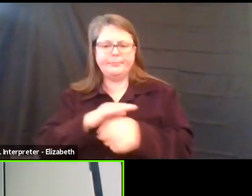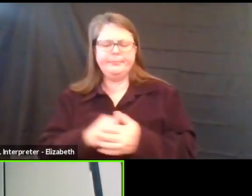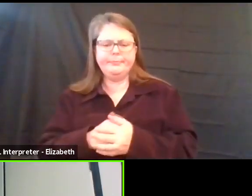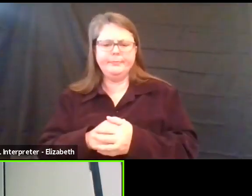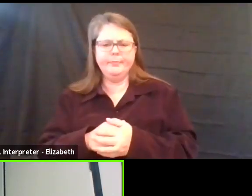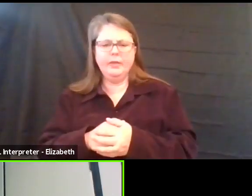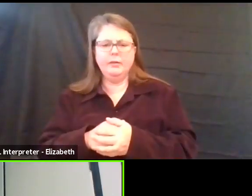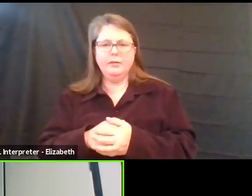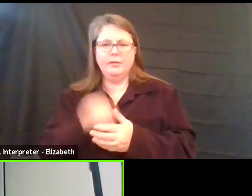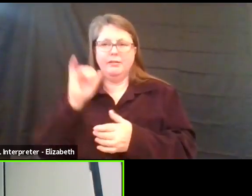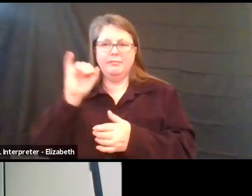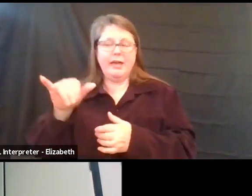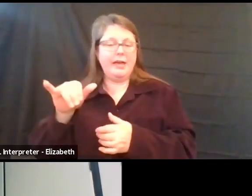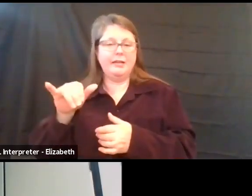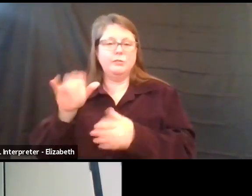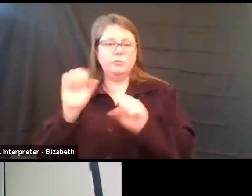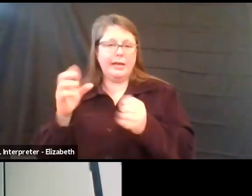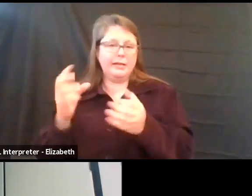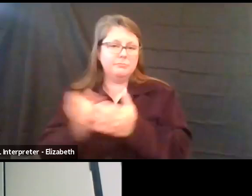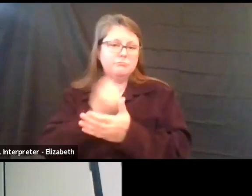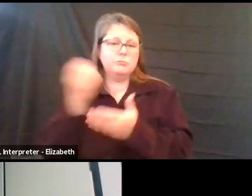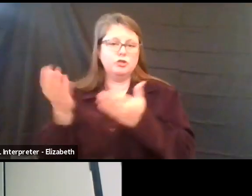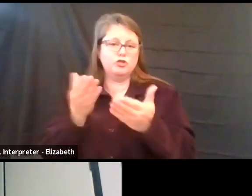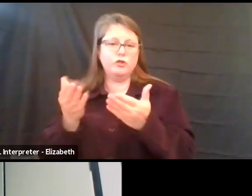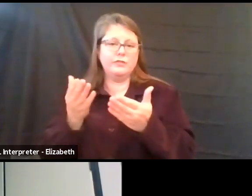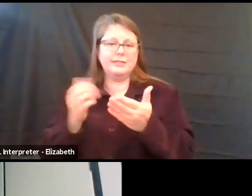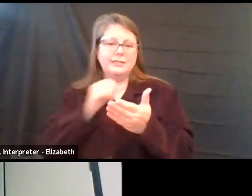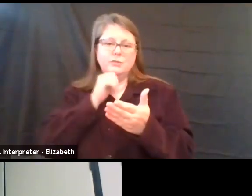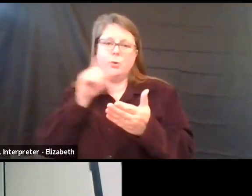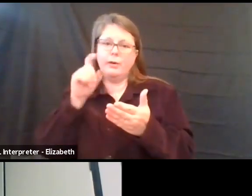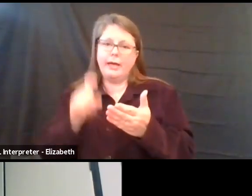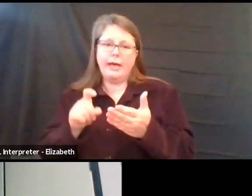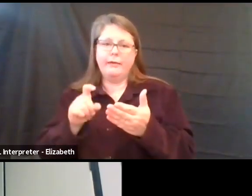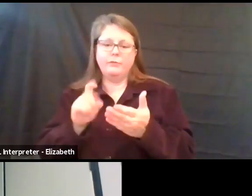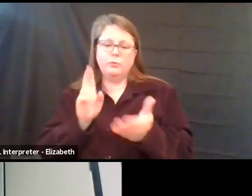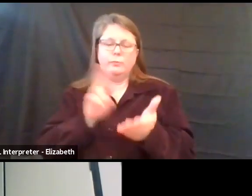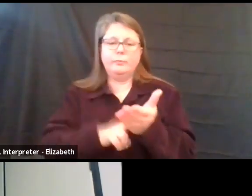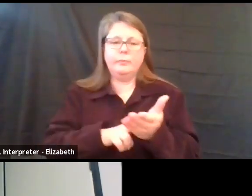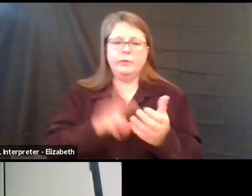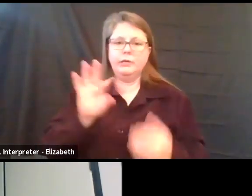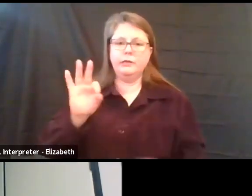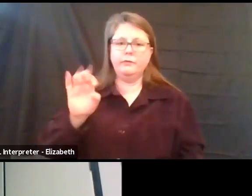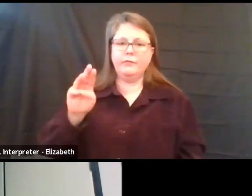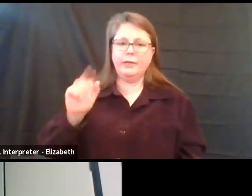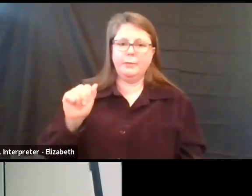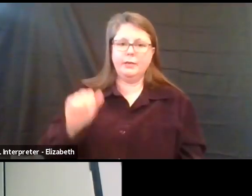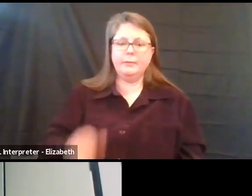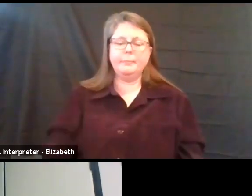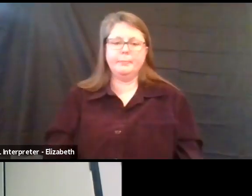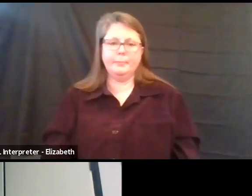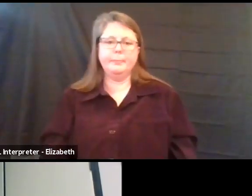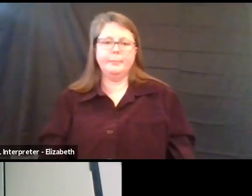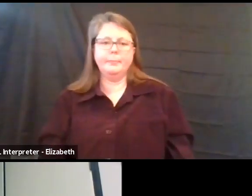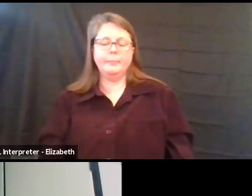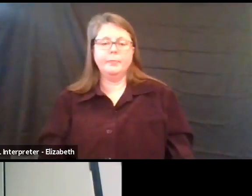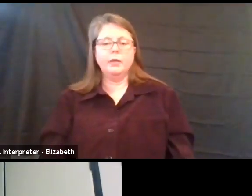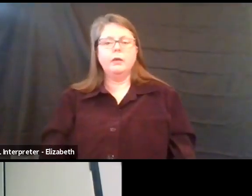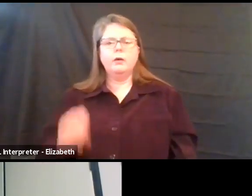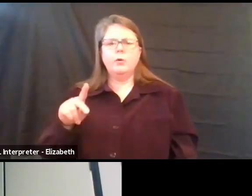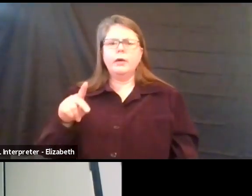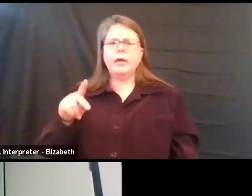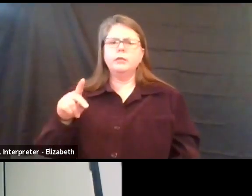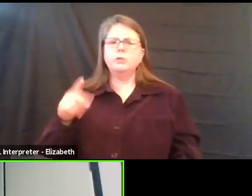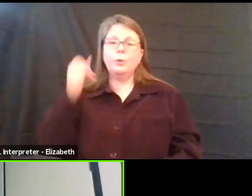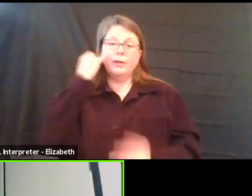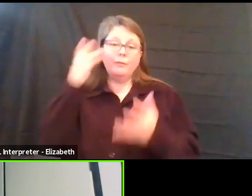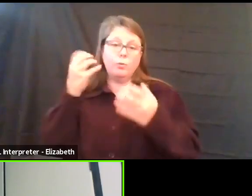those services. So you would either call the 1-800 number or go in to Central High School